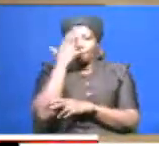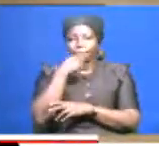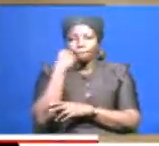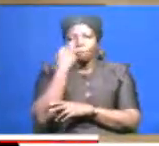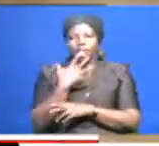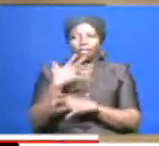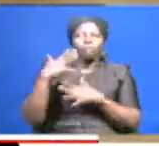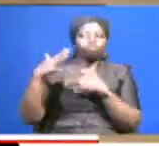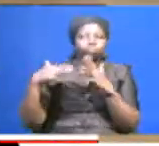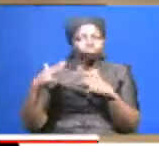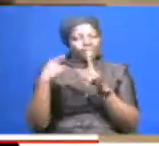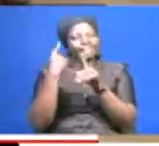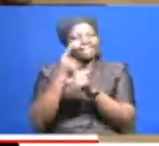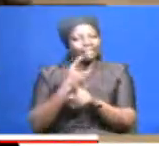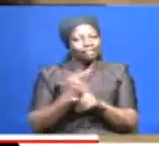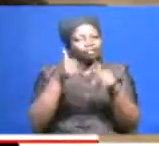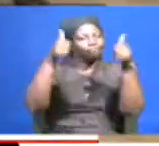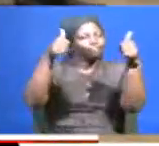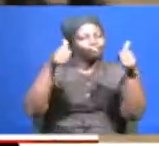all kinds.